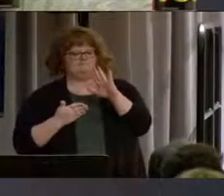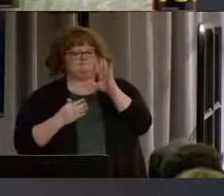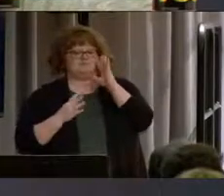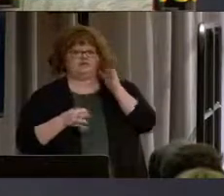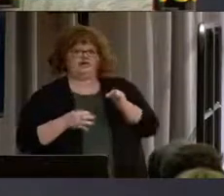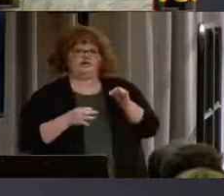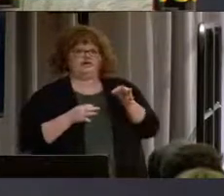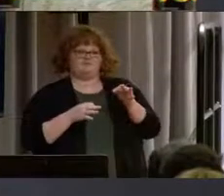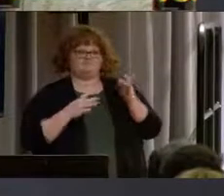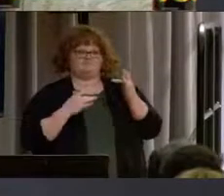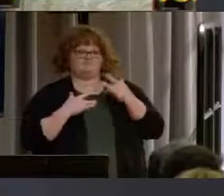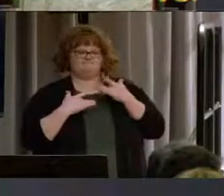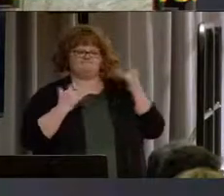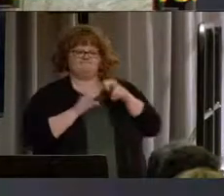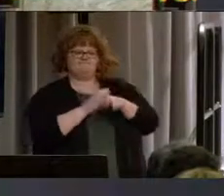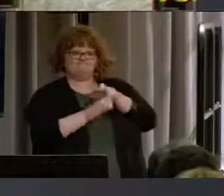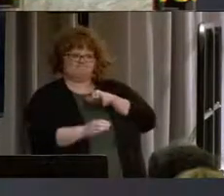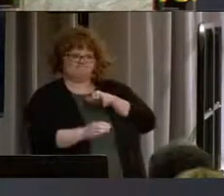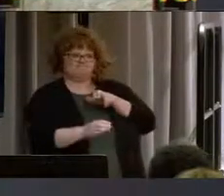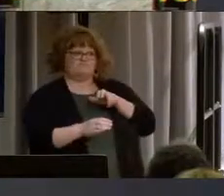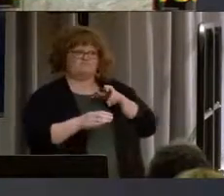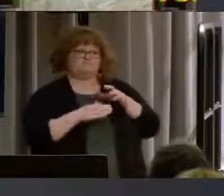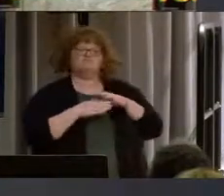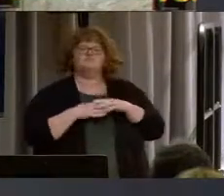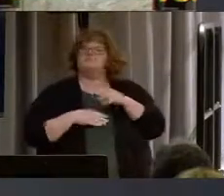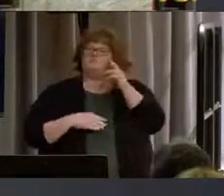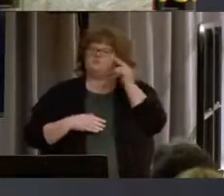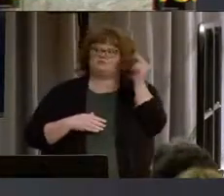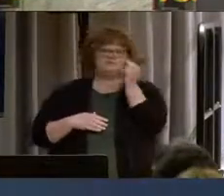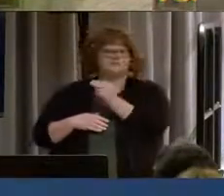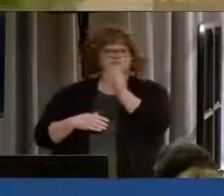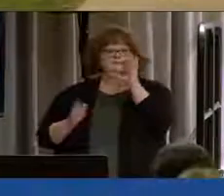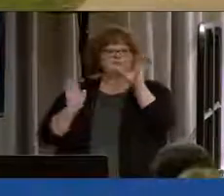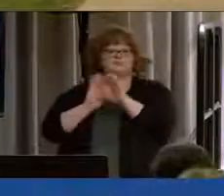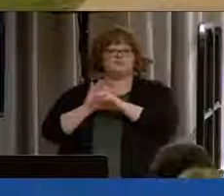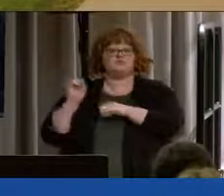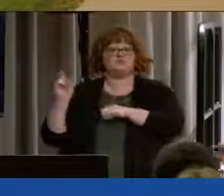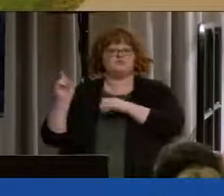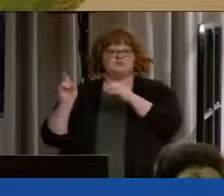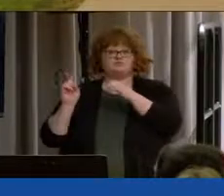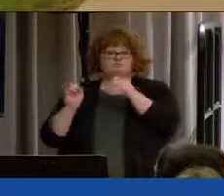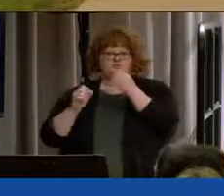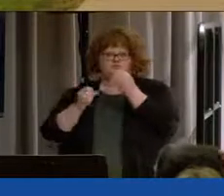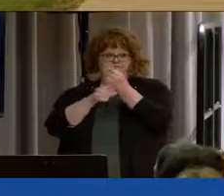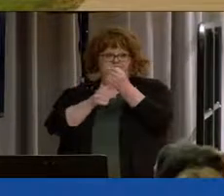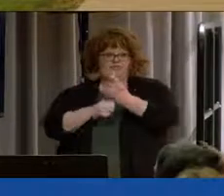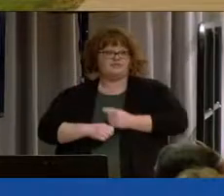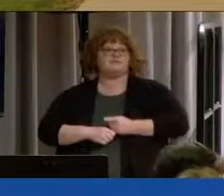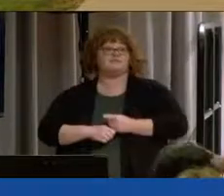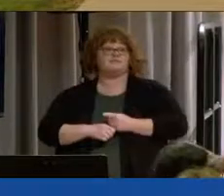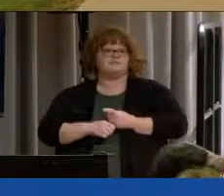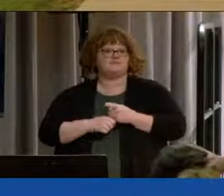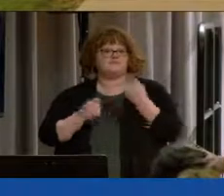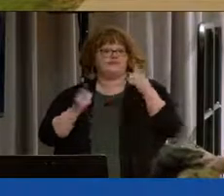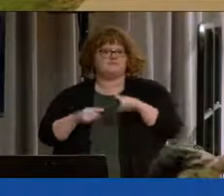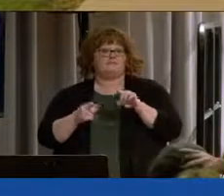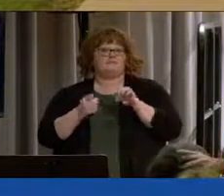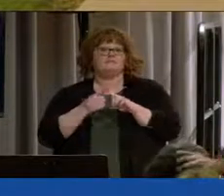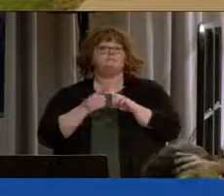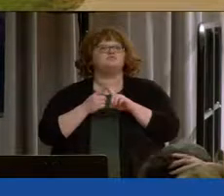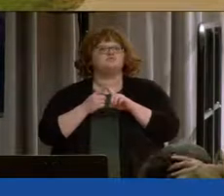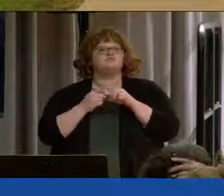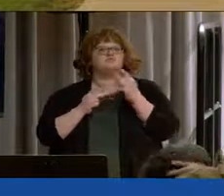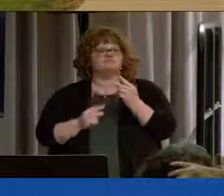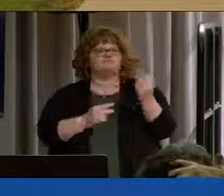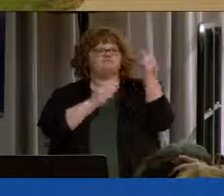from the commemorative events. This is a candlelight vigil that is held every year in honor of the commemoration, and it's held